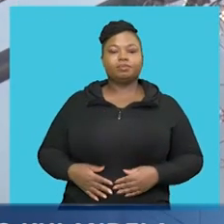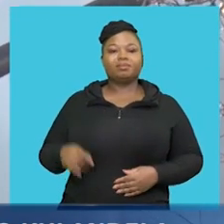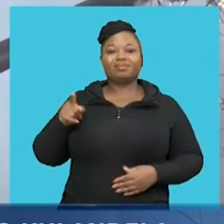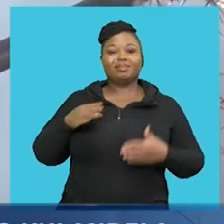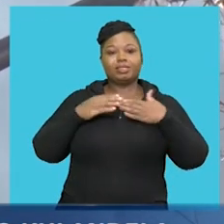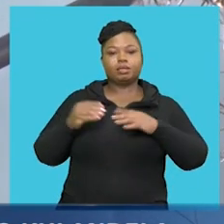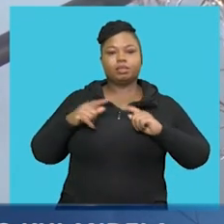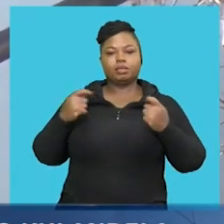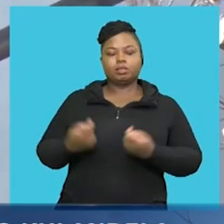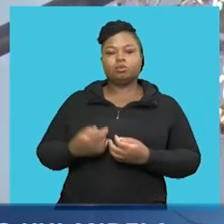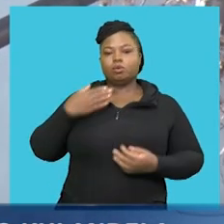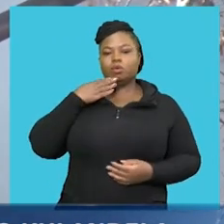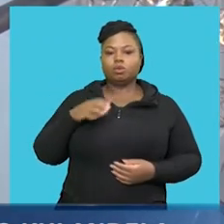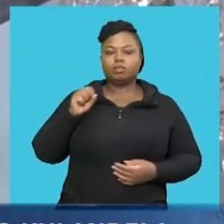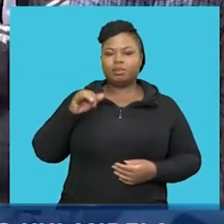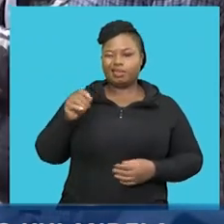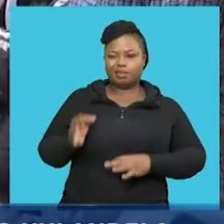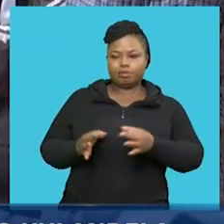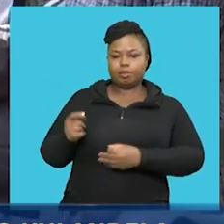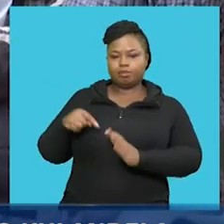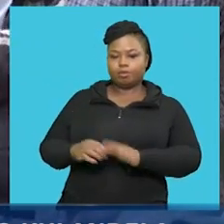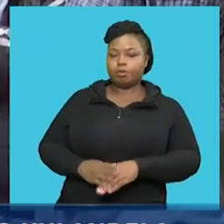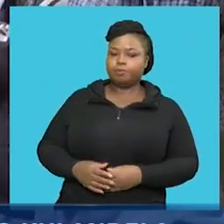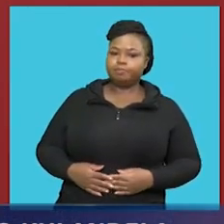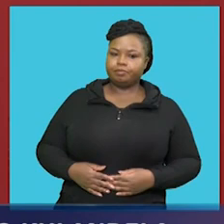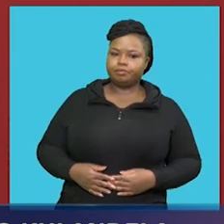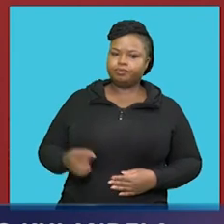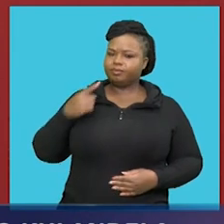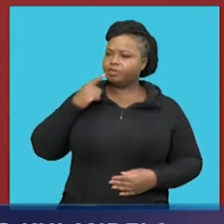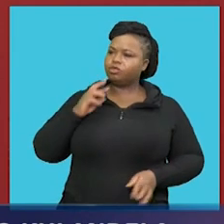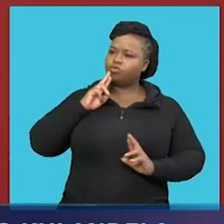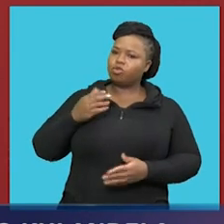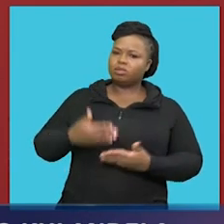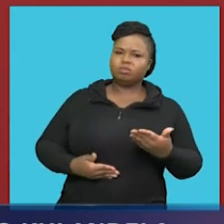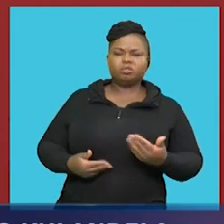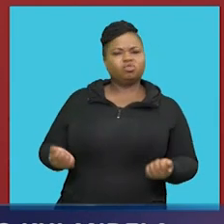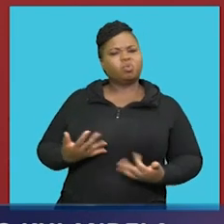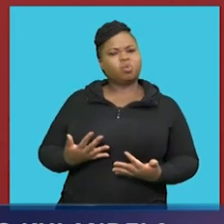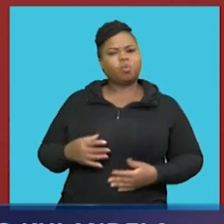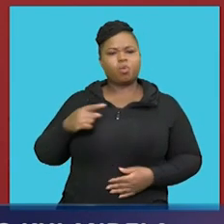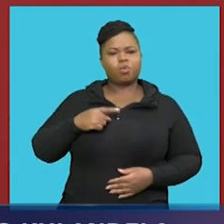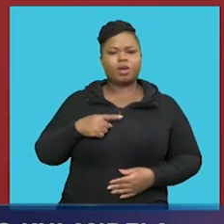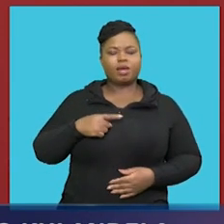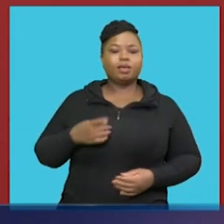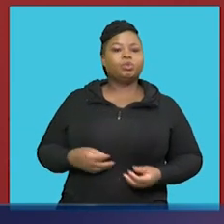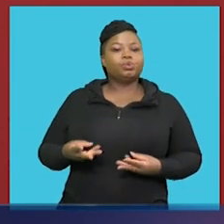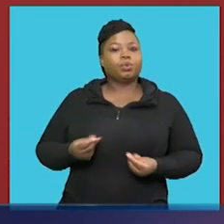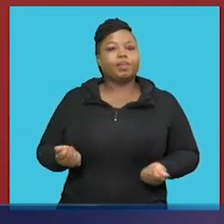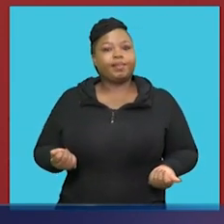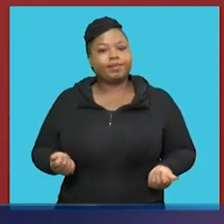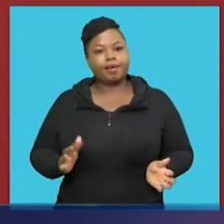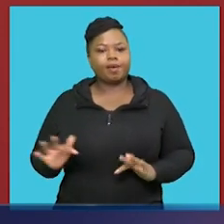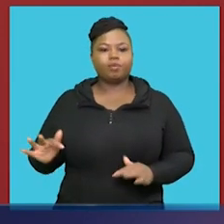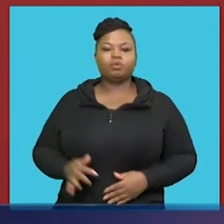leli thimba uMamihlo Sibeyi uye naba. We are also saying that the report is falling short in terms of redress. We